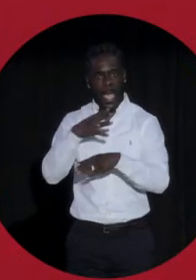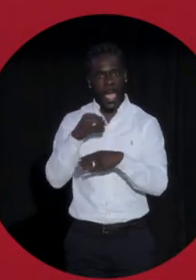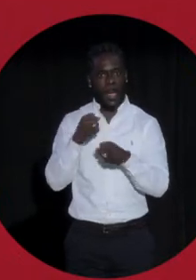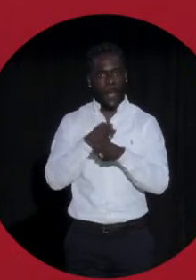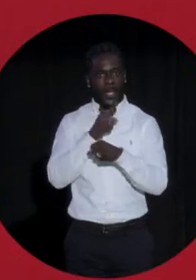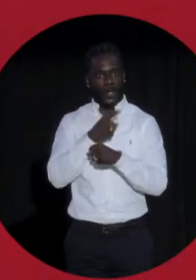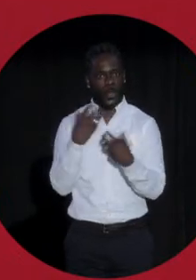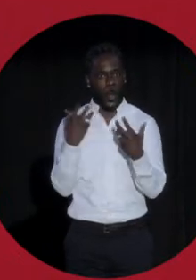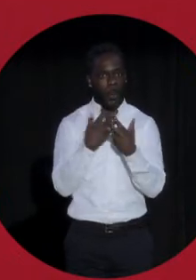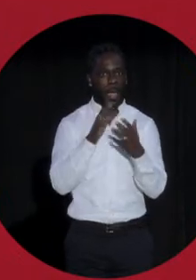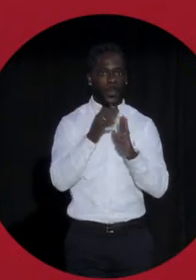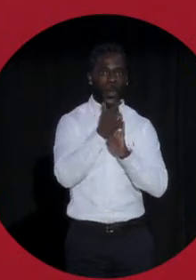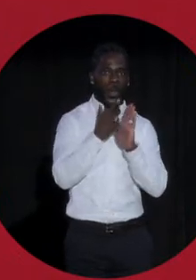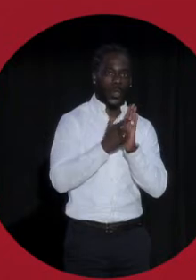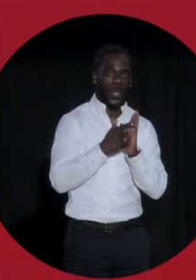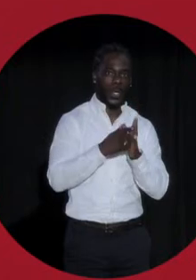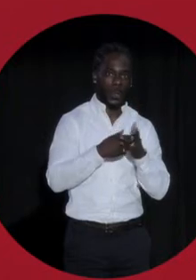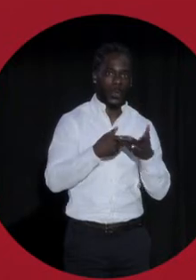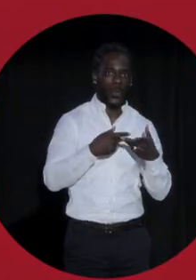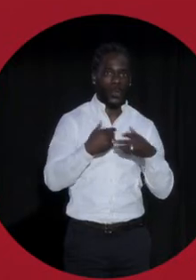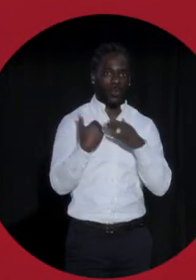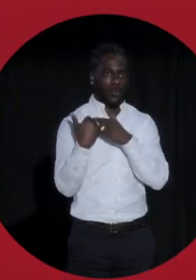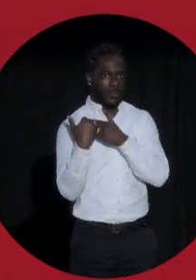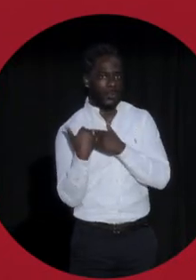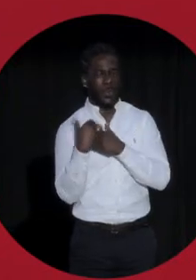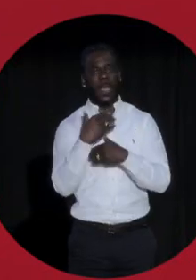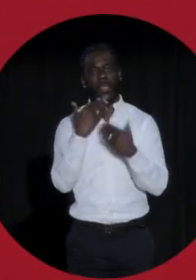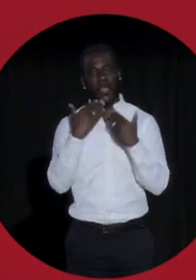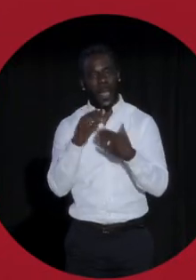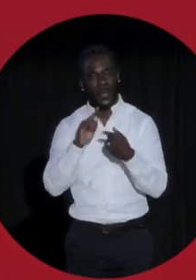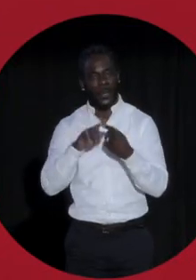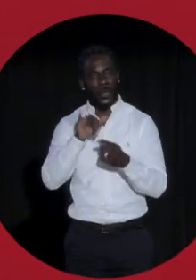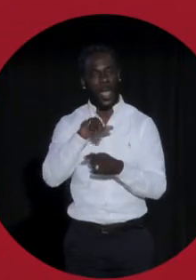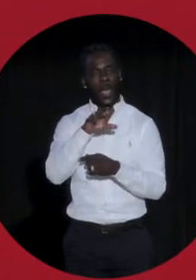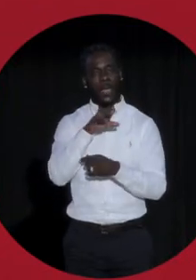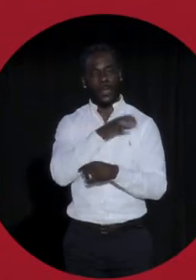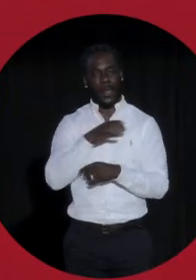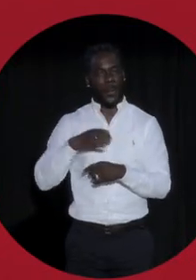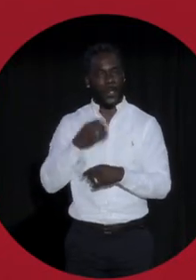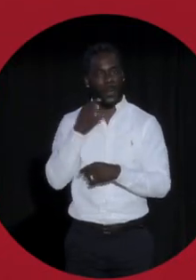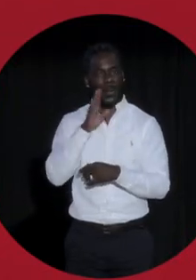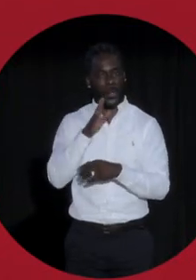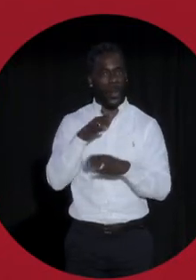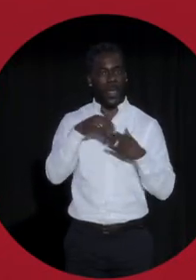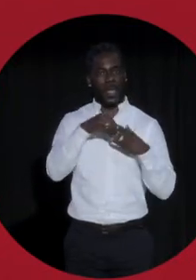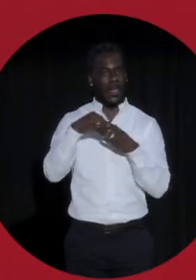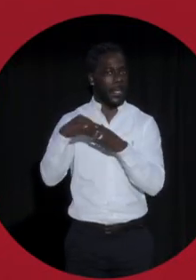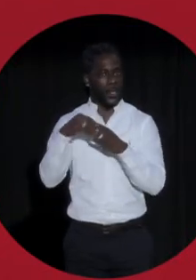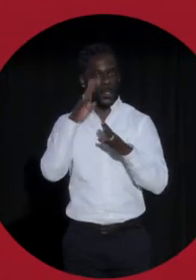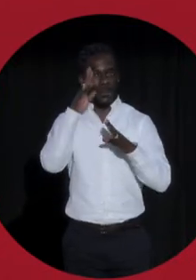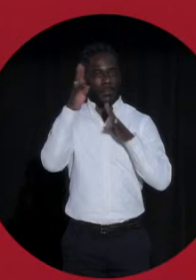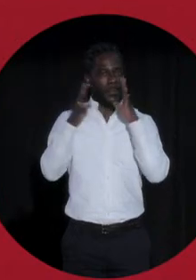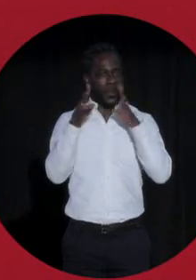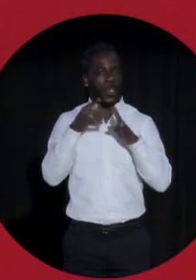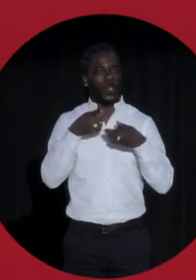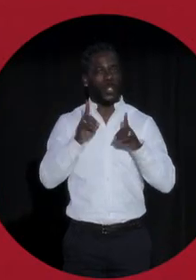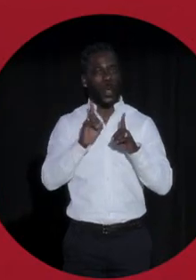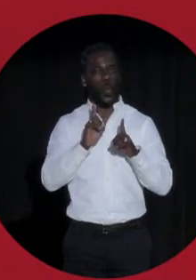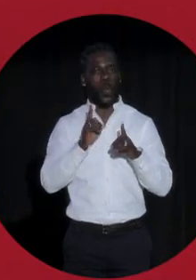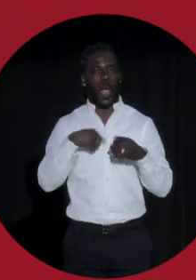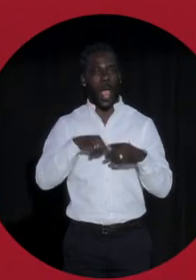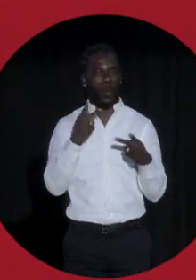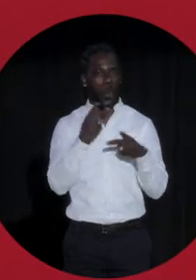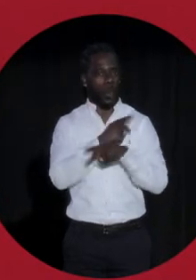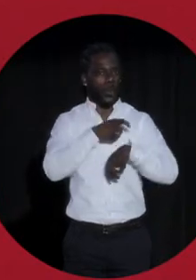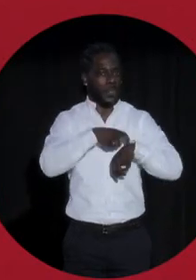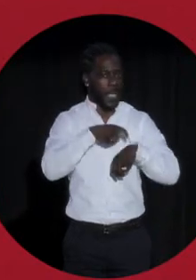in keeping with their charge. Thank you to the Commission for your innovation leadership during one of the most devastating periods in the history of